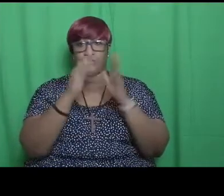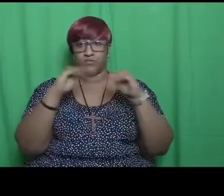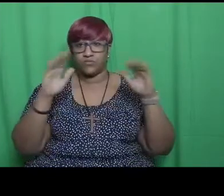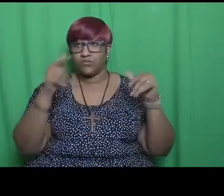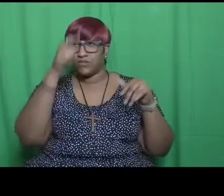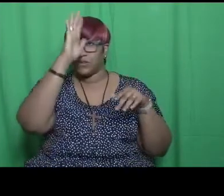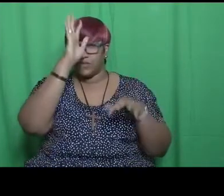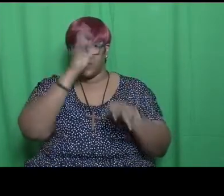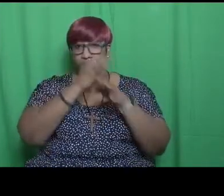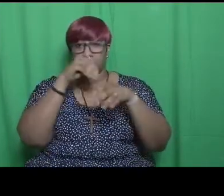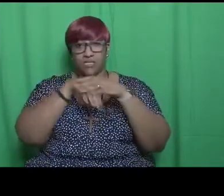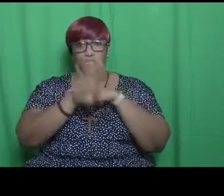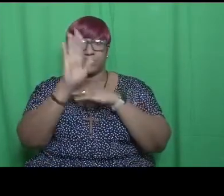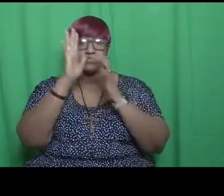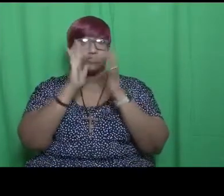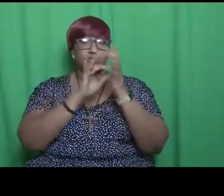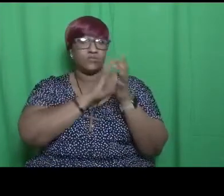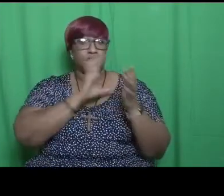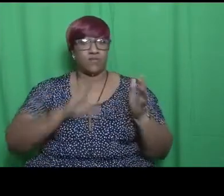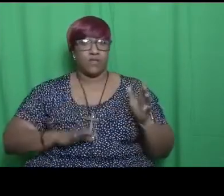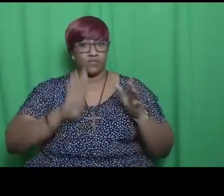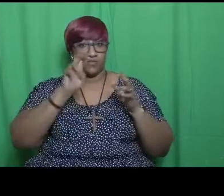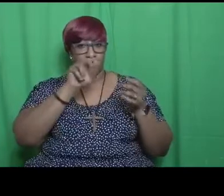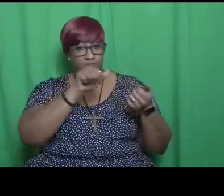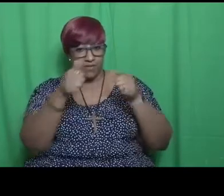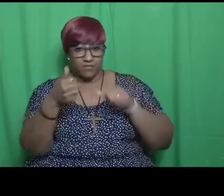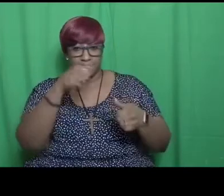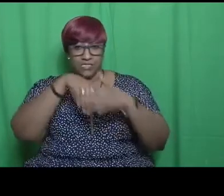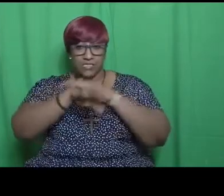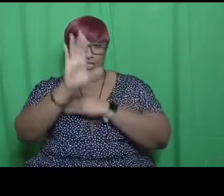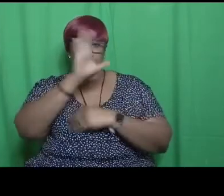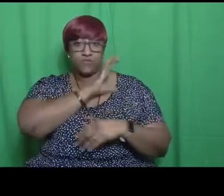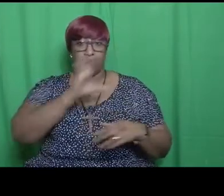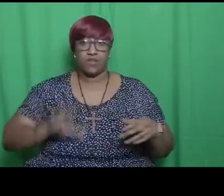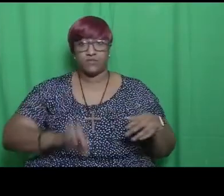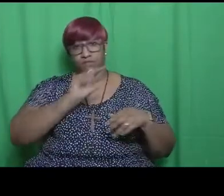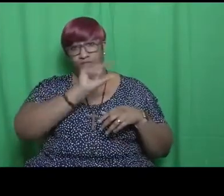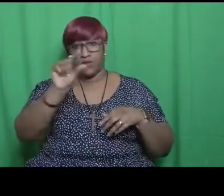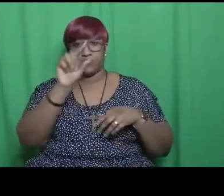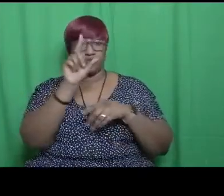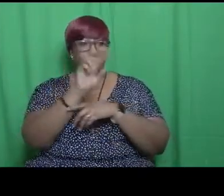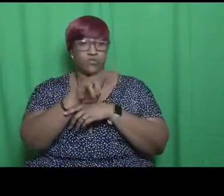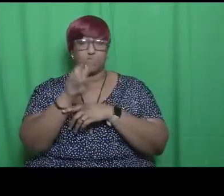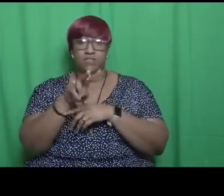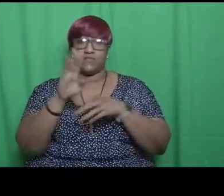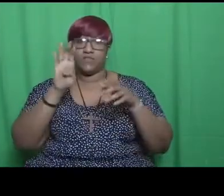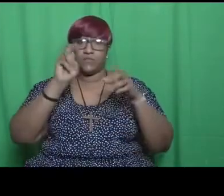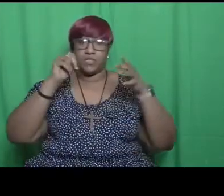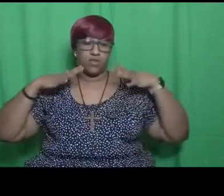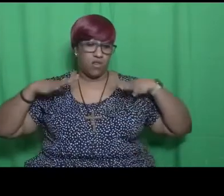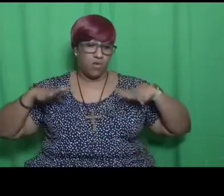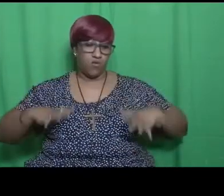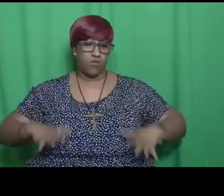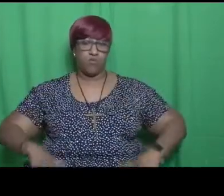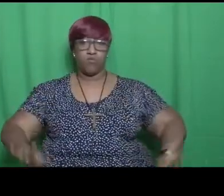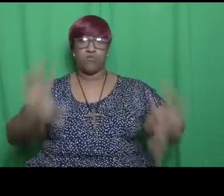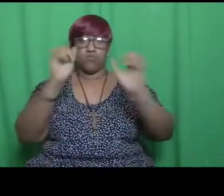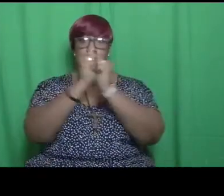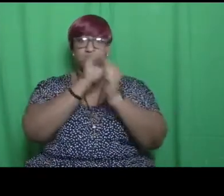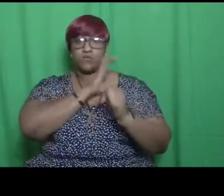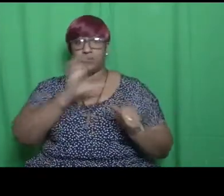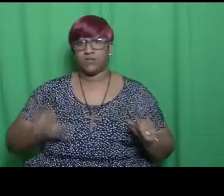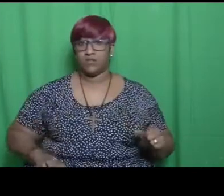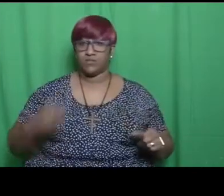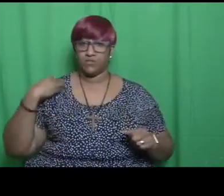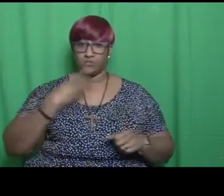Jesus. For as many of you as has been baptized into Christ, this is verse 27, has been clothed with Christ. We don't